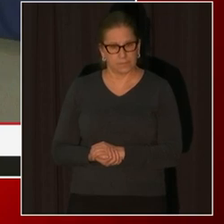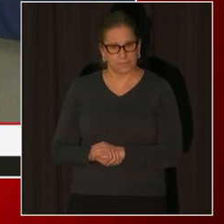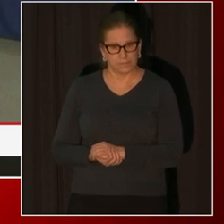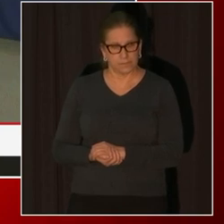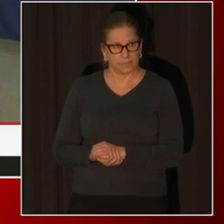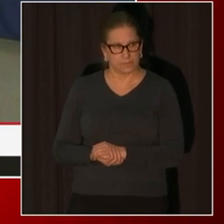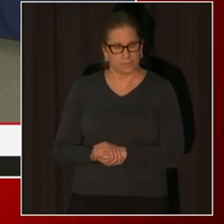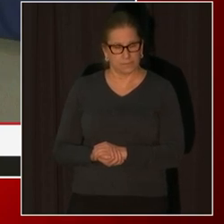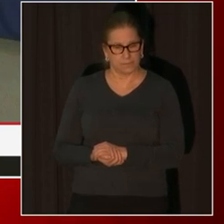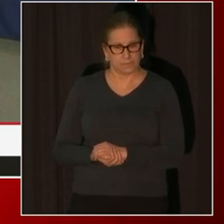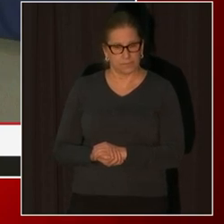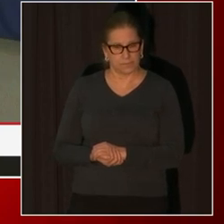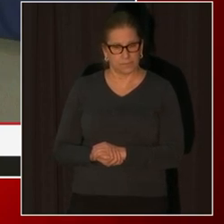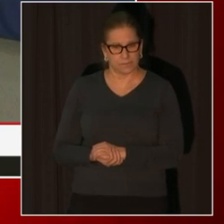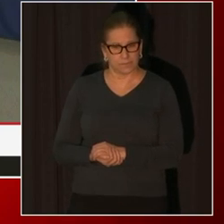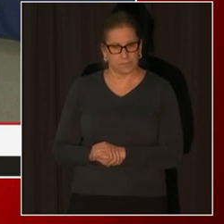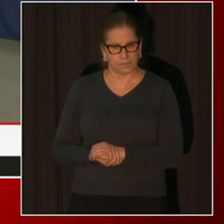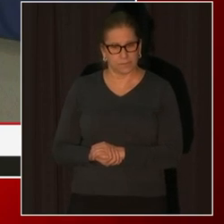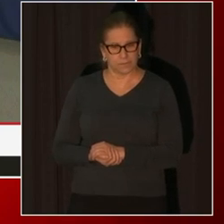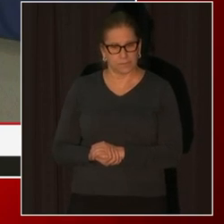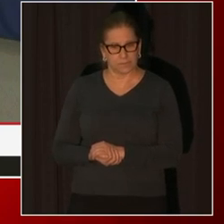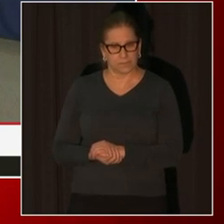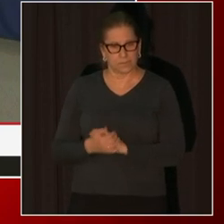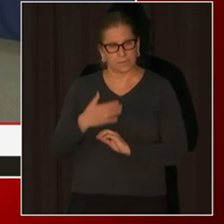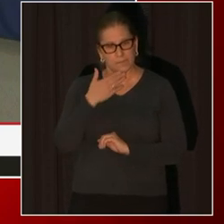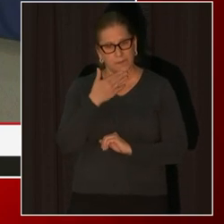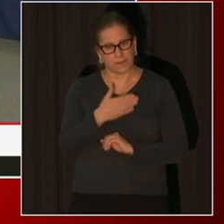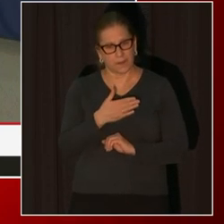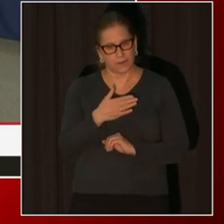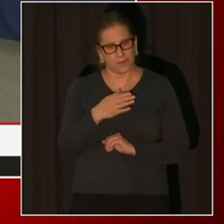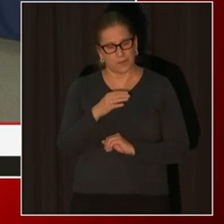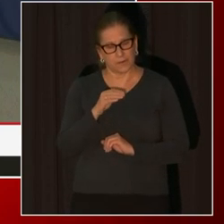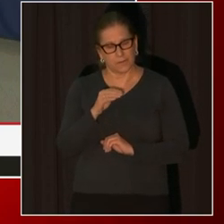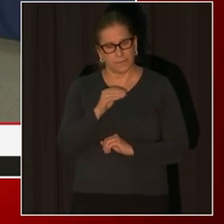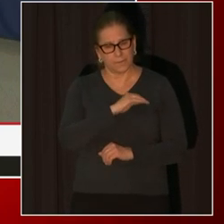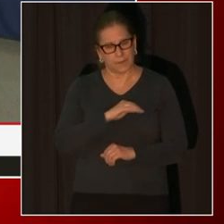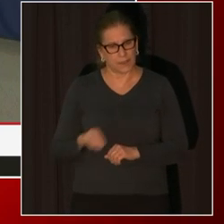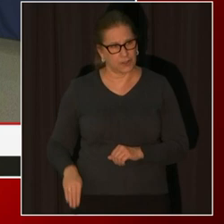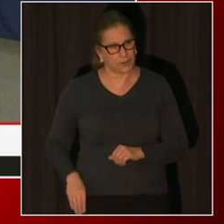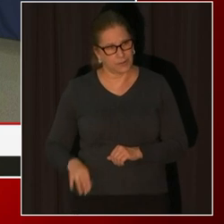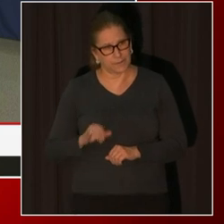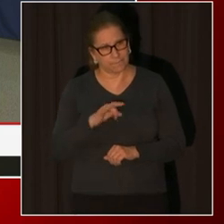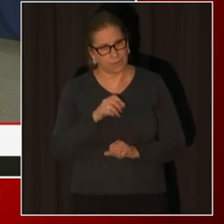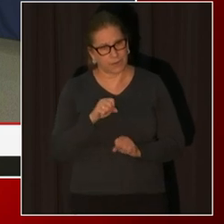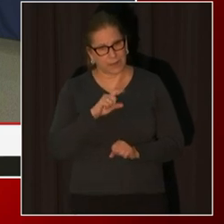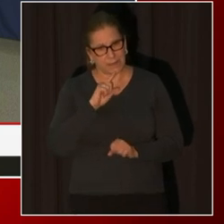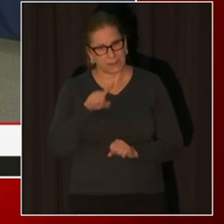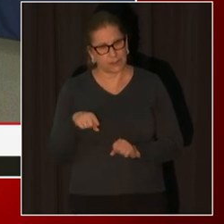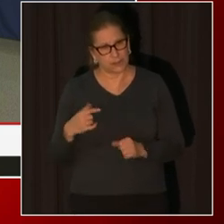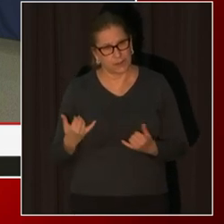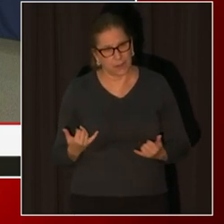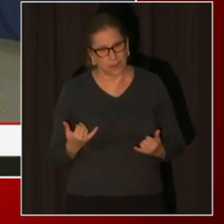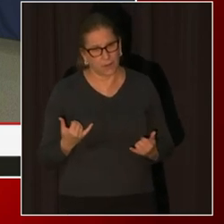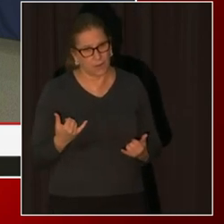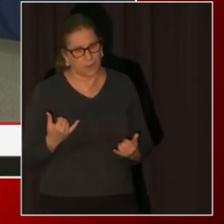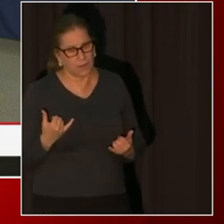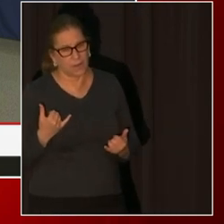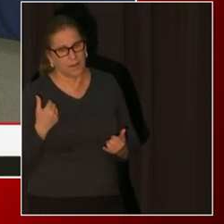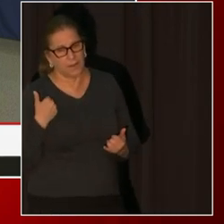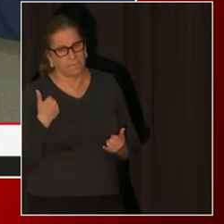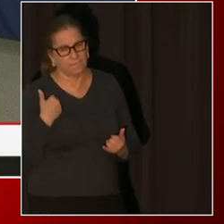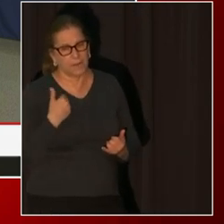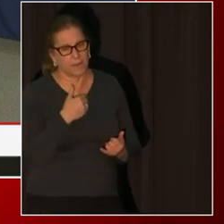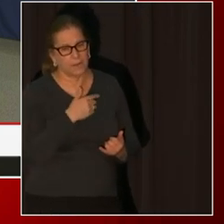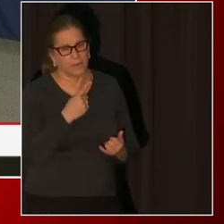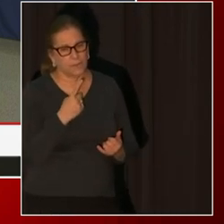Thank you, Madam Mayor. I don't know if you want to answer this now or tomorrow when there's the hearing, but Councilmember Trayon White asked for more information